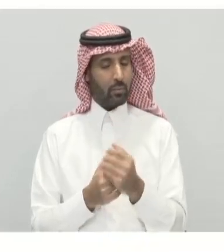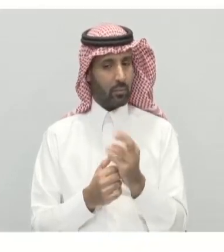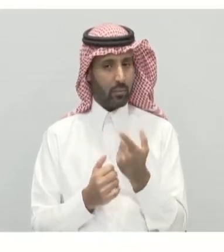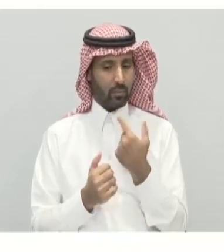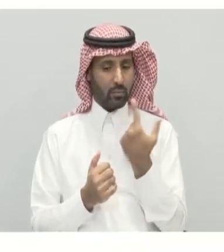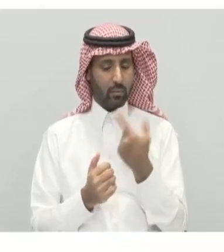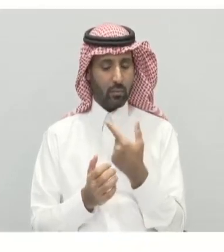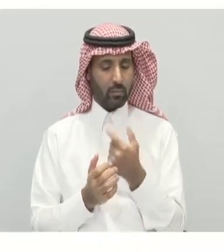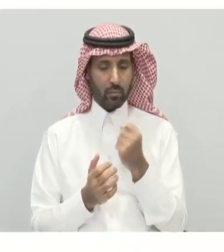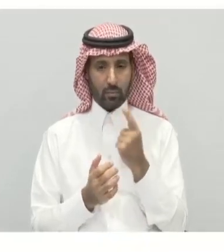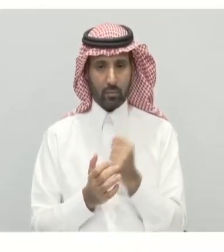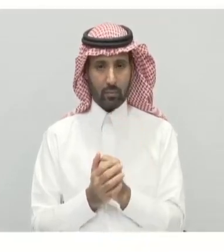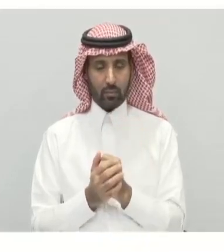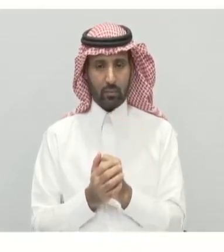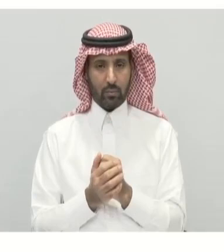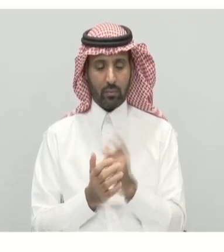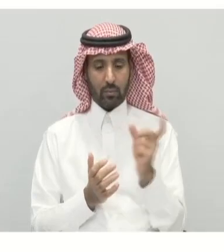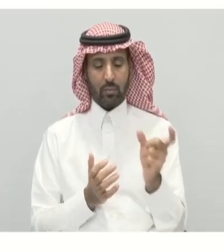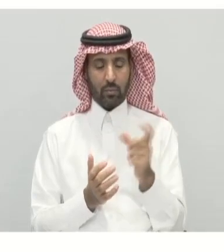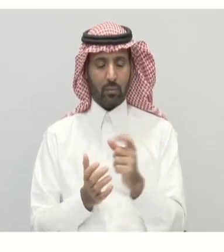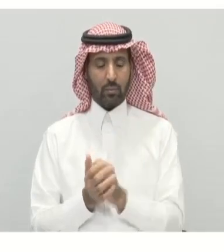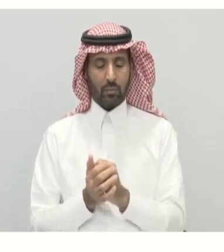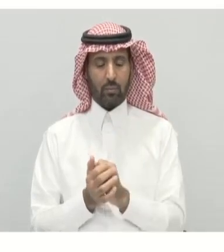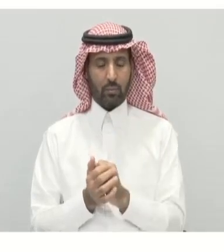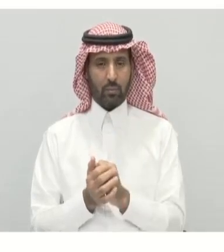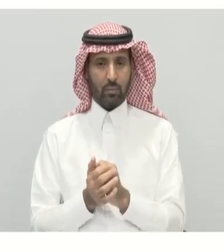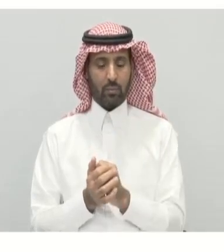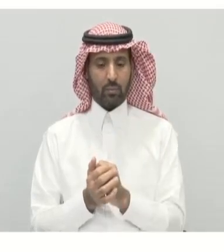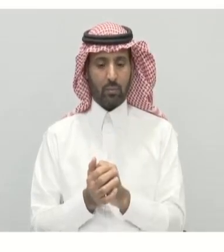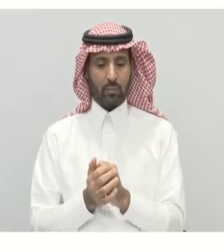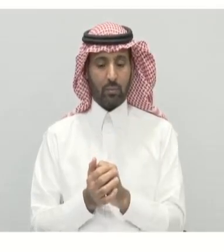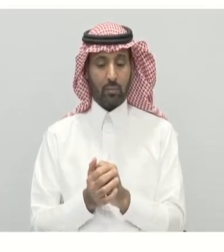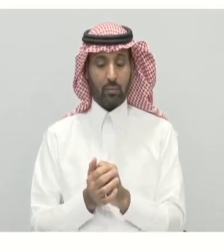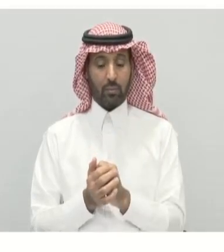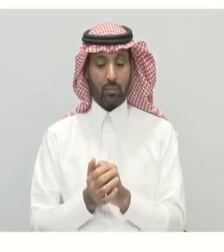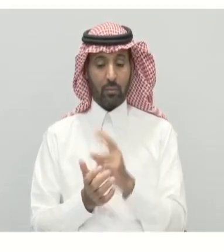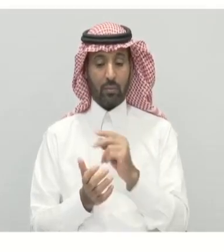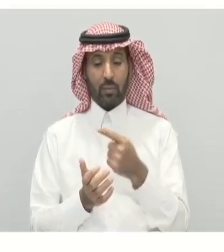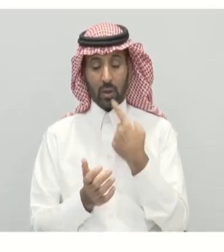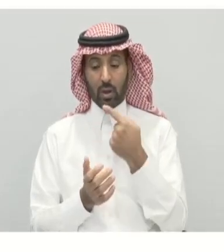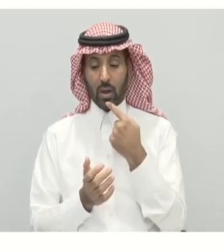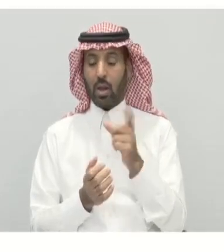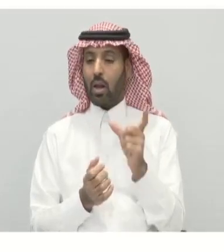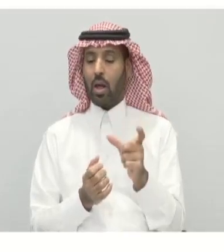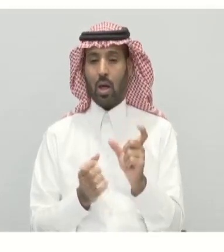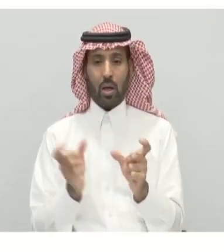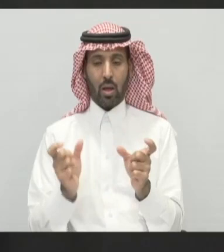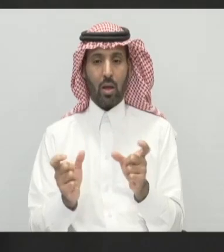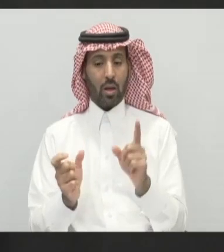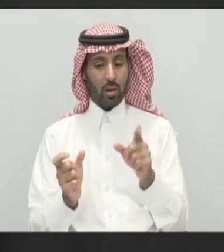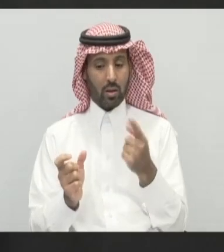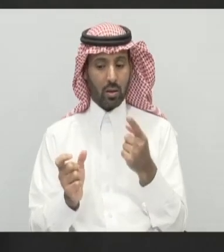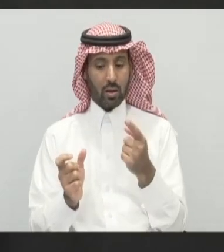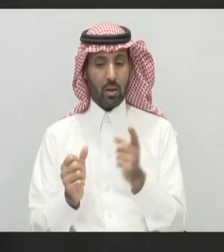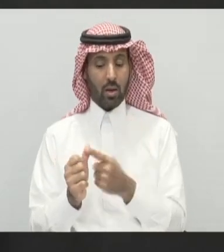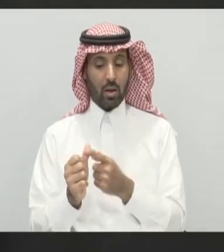stress? How can I stress? And which part should I stress? You have to stress the right part, whether the